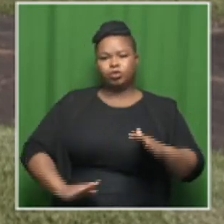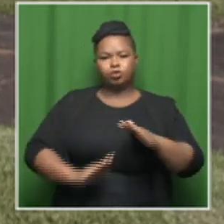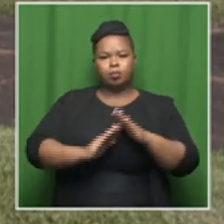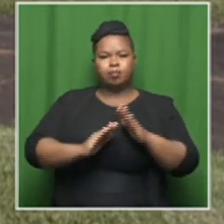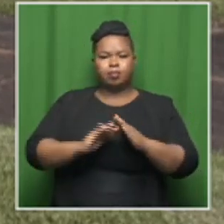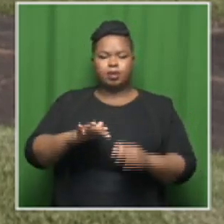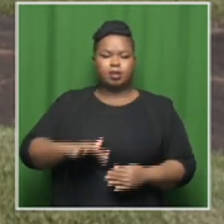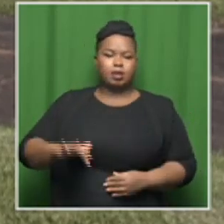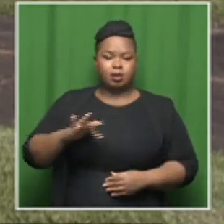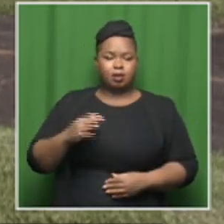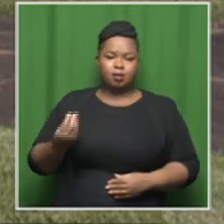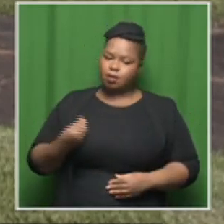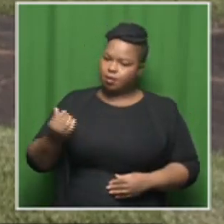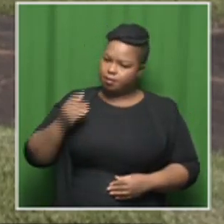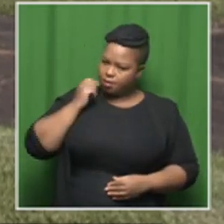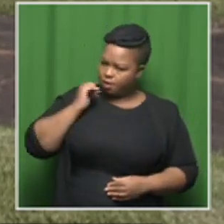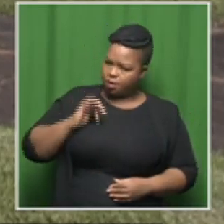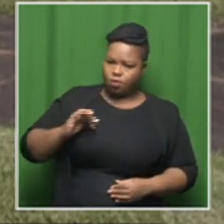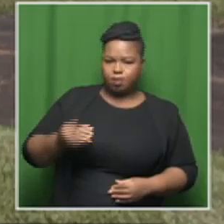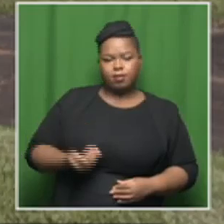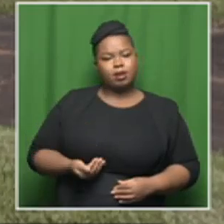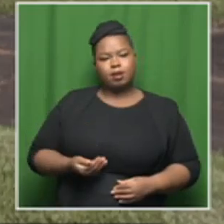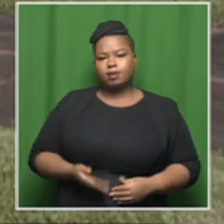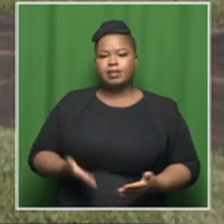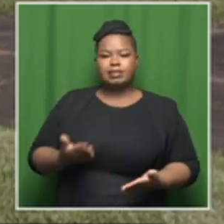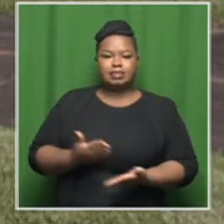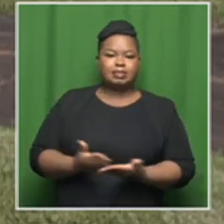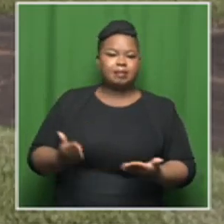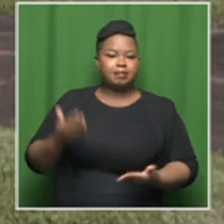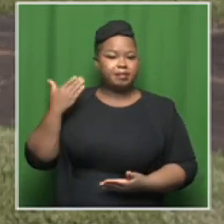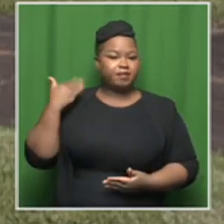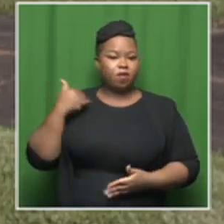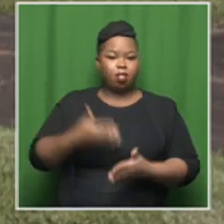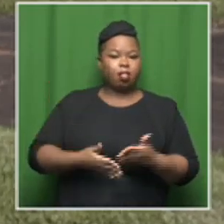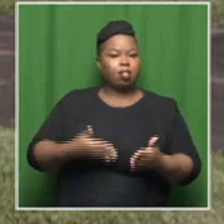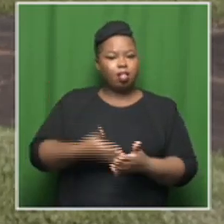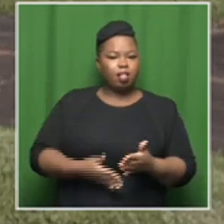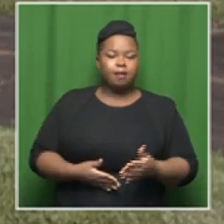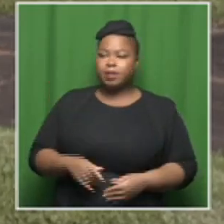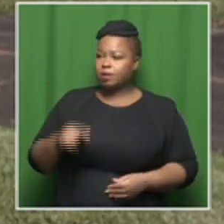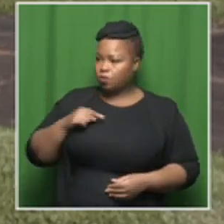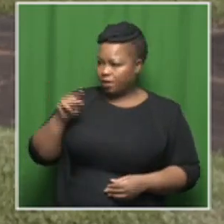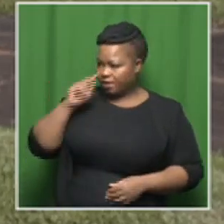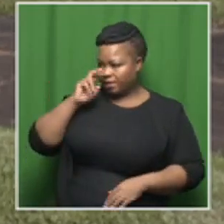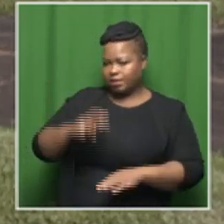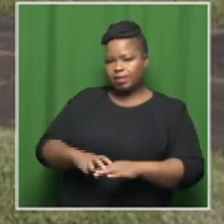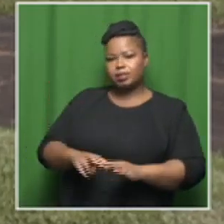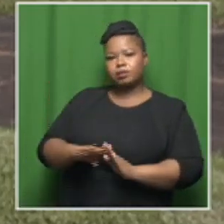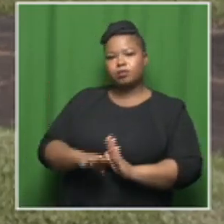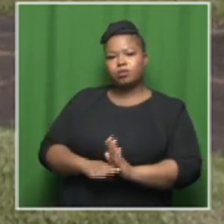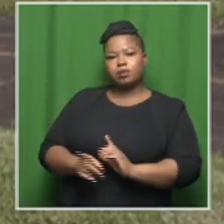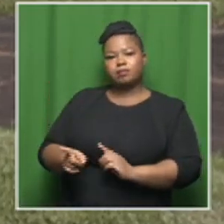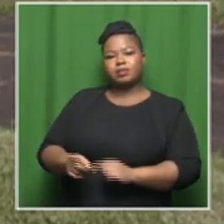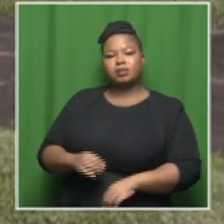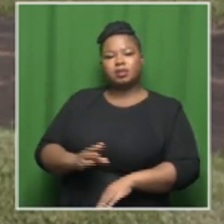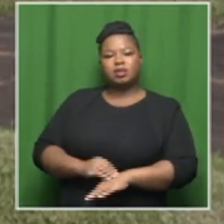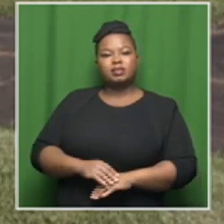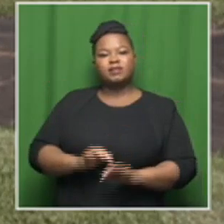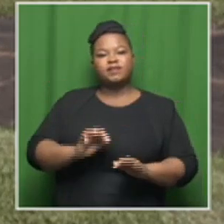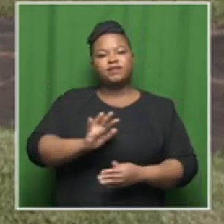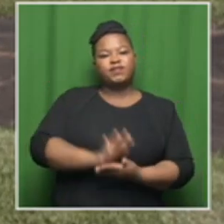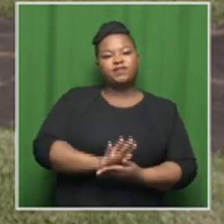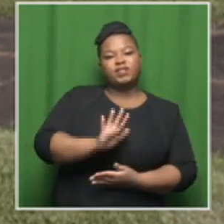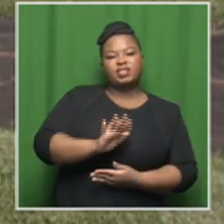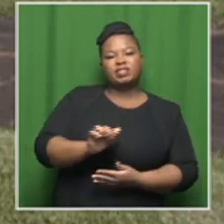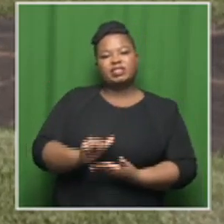that our young men and women won't necessarily have access to without this program. Kids as young as 15, 16